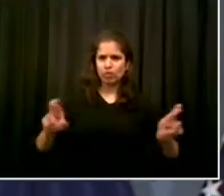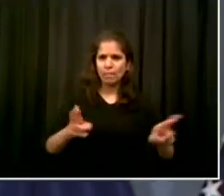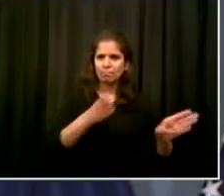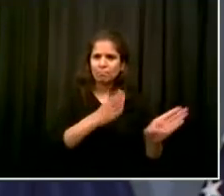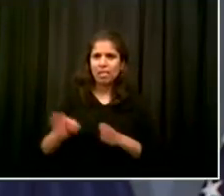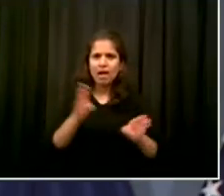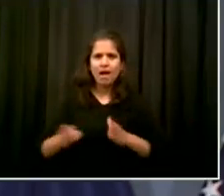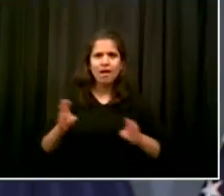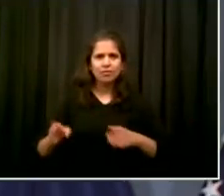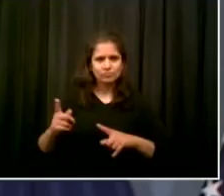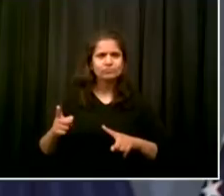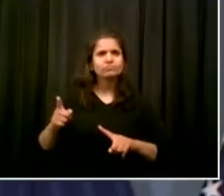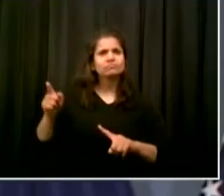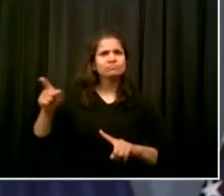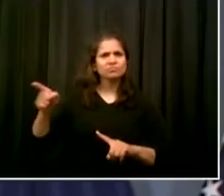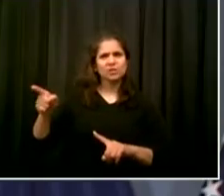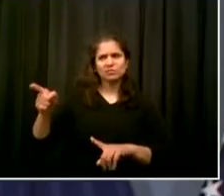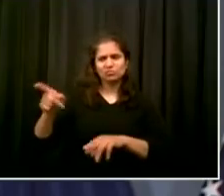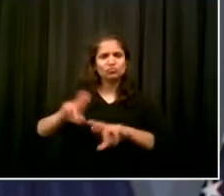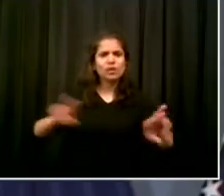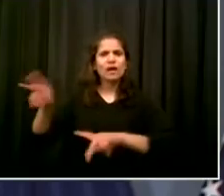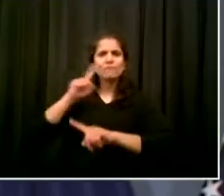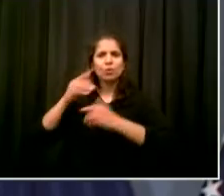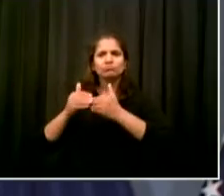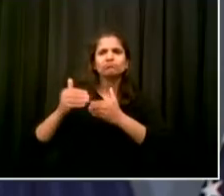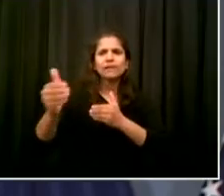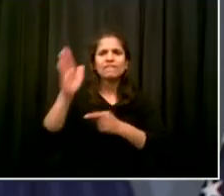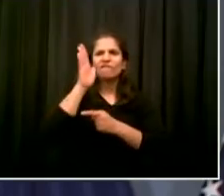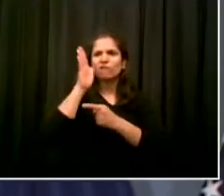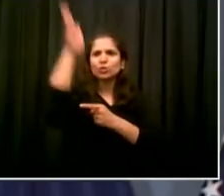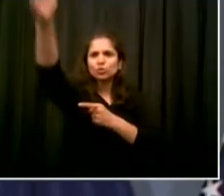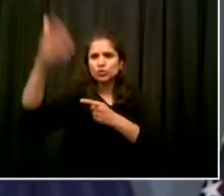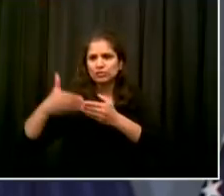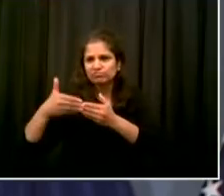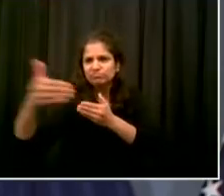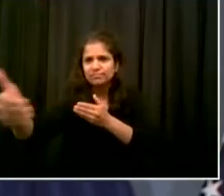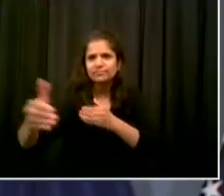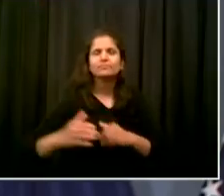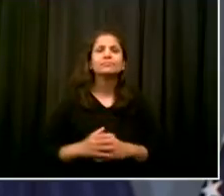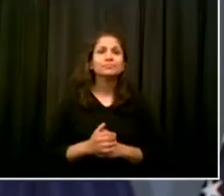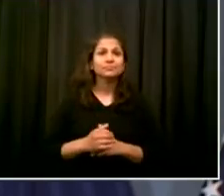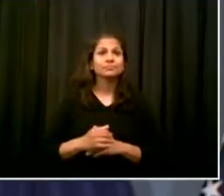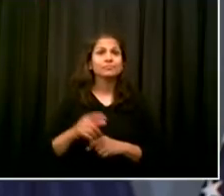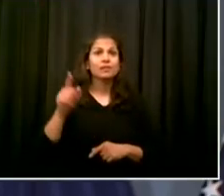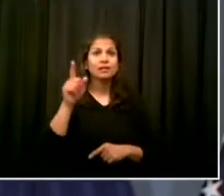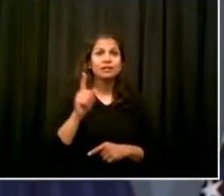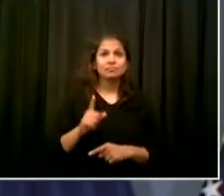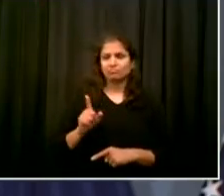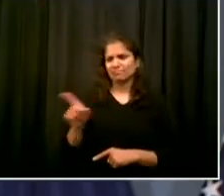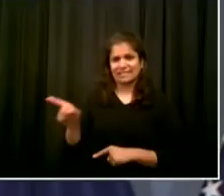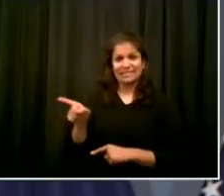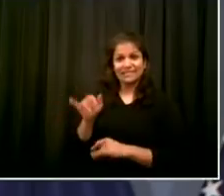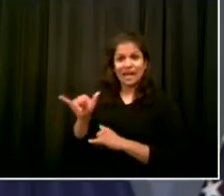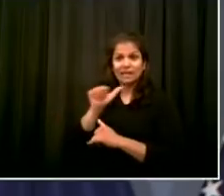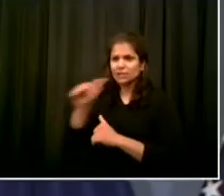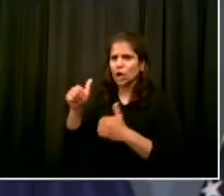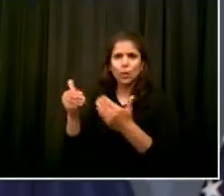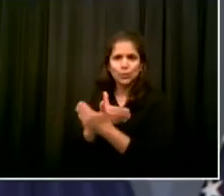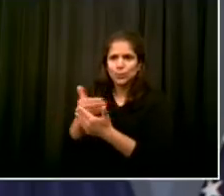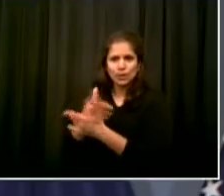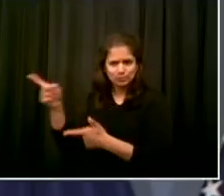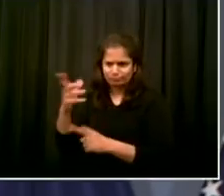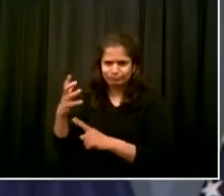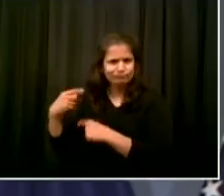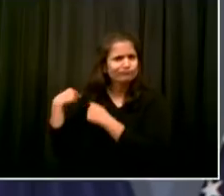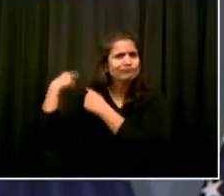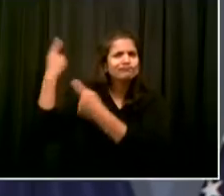that came together in this last week or two. This is the work that's been done for years and decades to build authentic grassroots